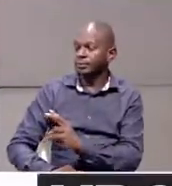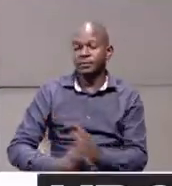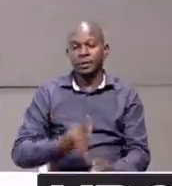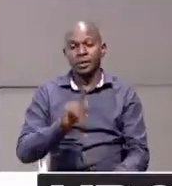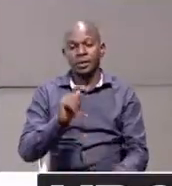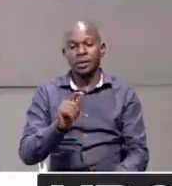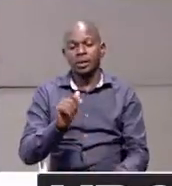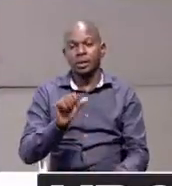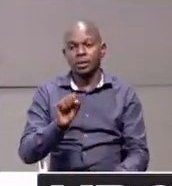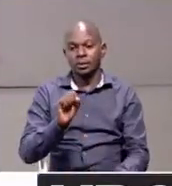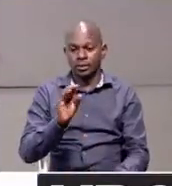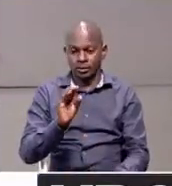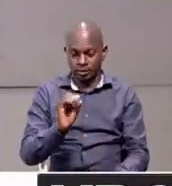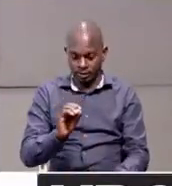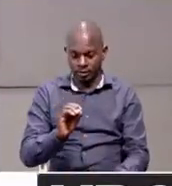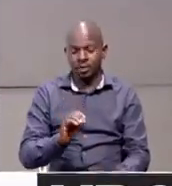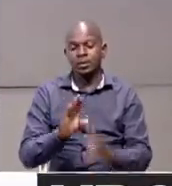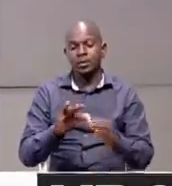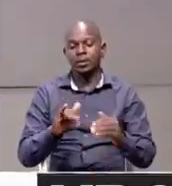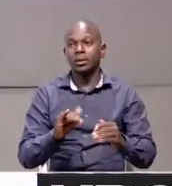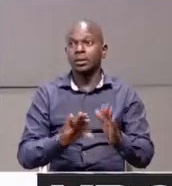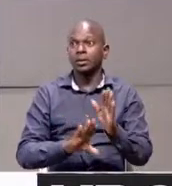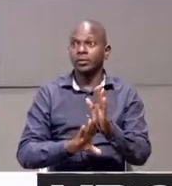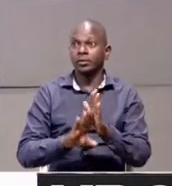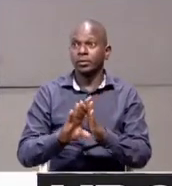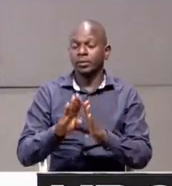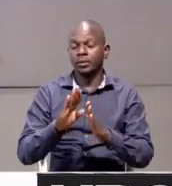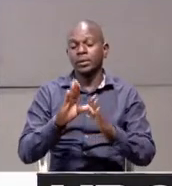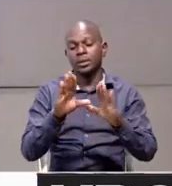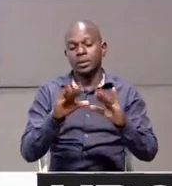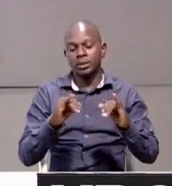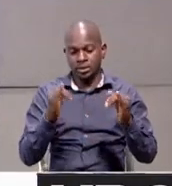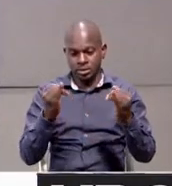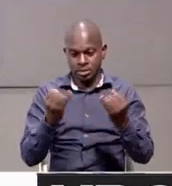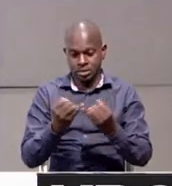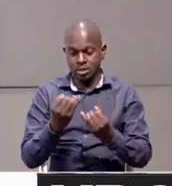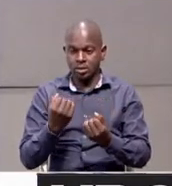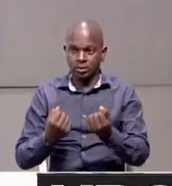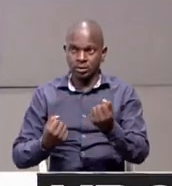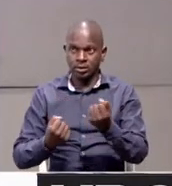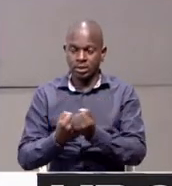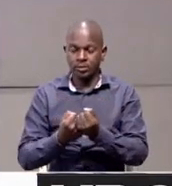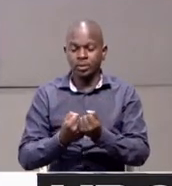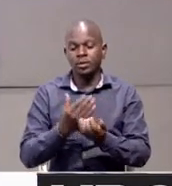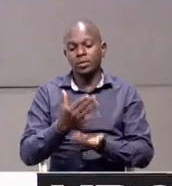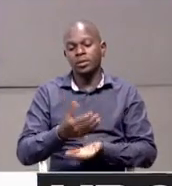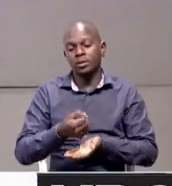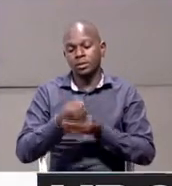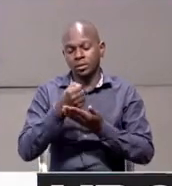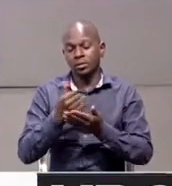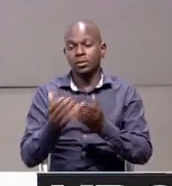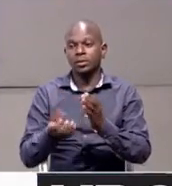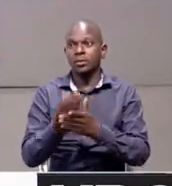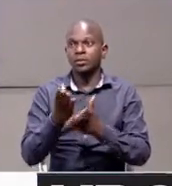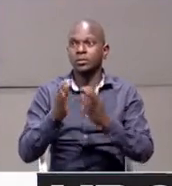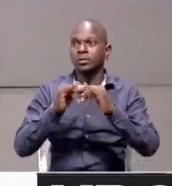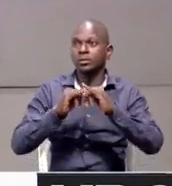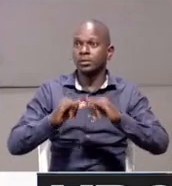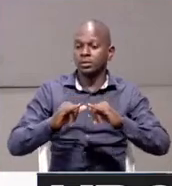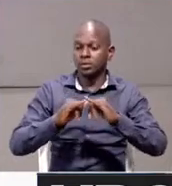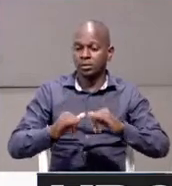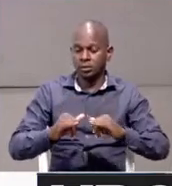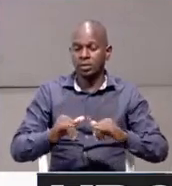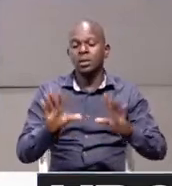TASO Uganda, a Nile Humanitarian Development Agency, with support from Time to Help, set up a medical camp at Kimi Island to